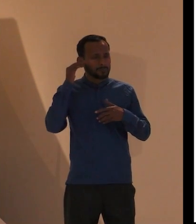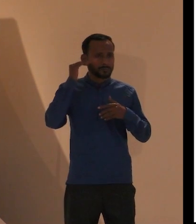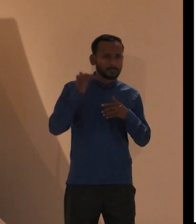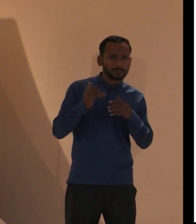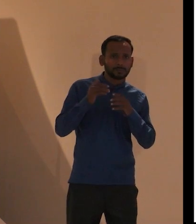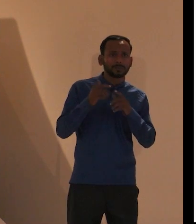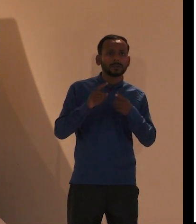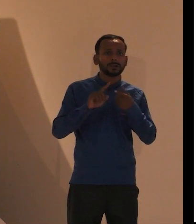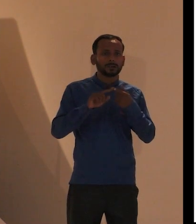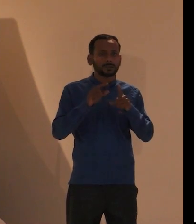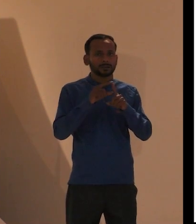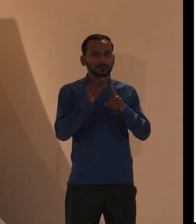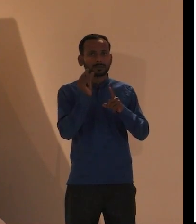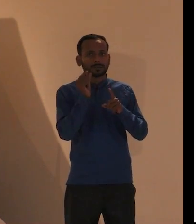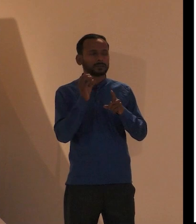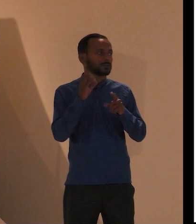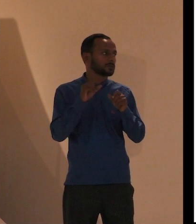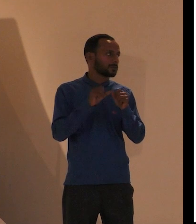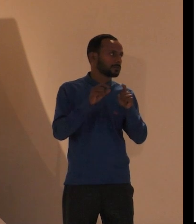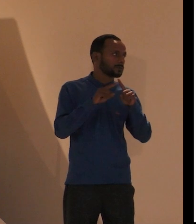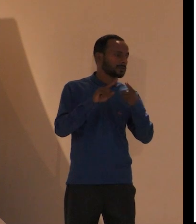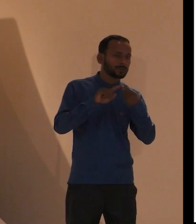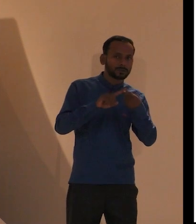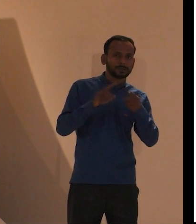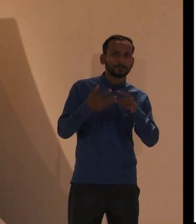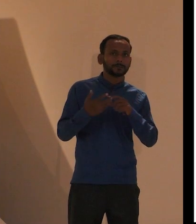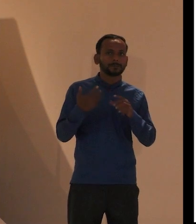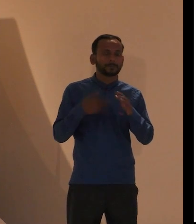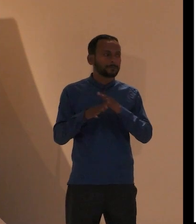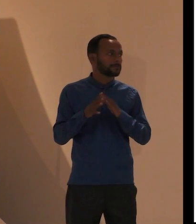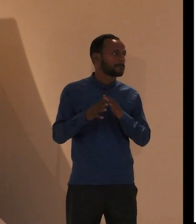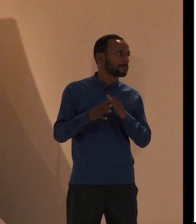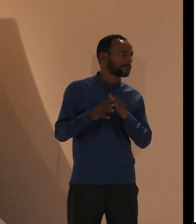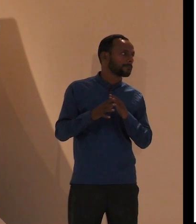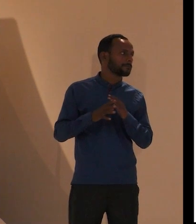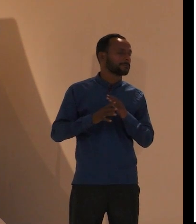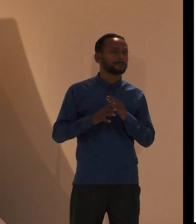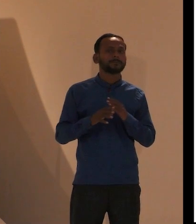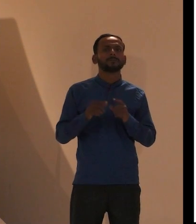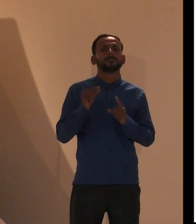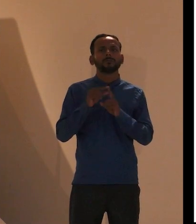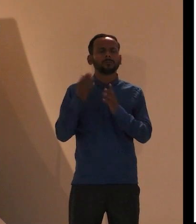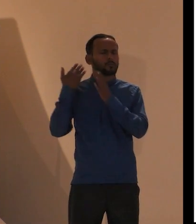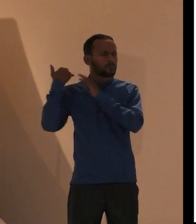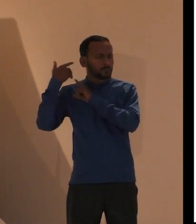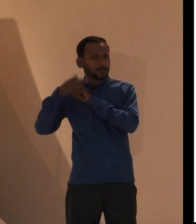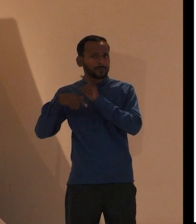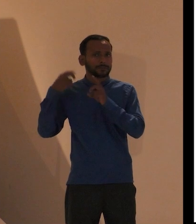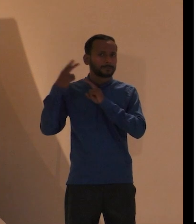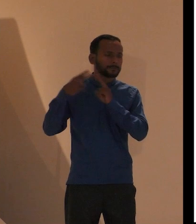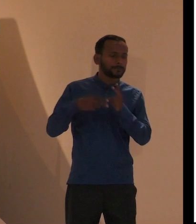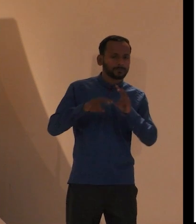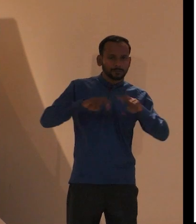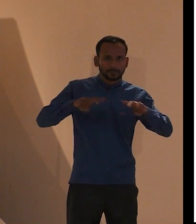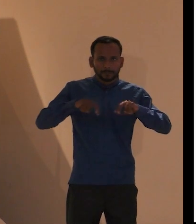expertise to really sort of, to connect the missing dots in our provenance history, in our curatorial research. So